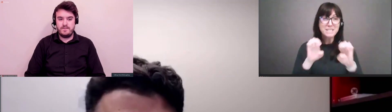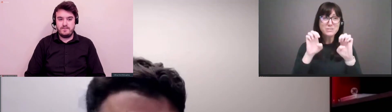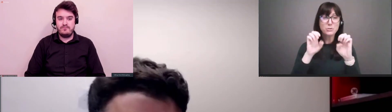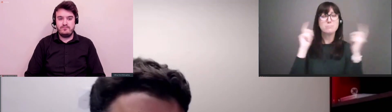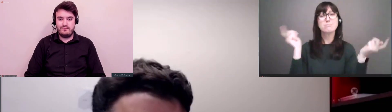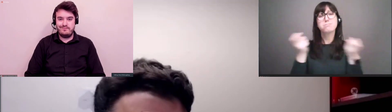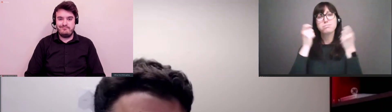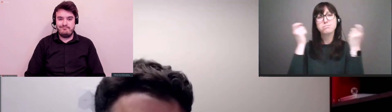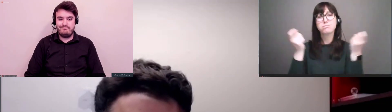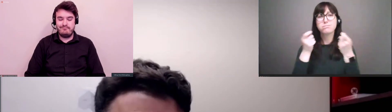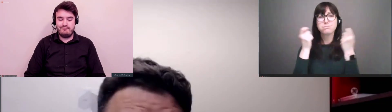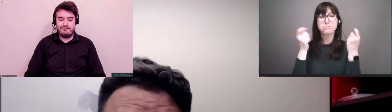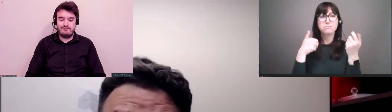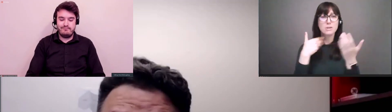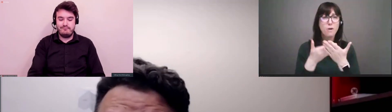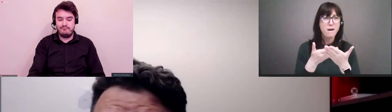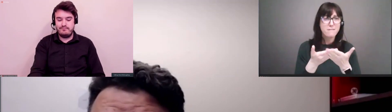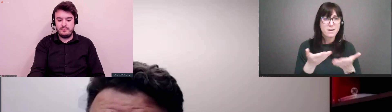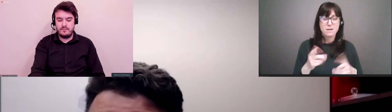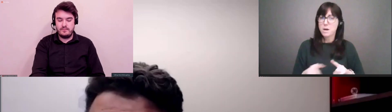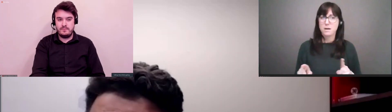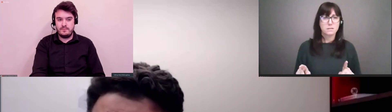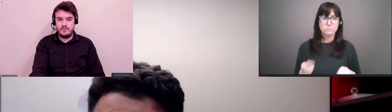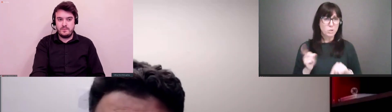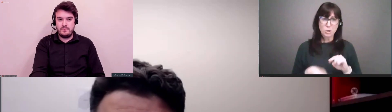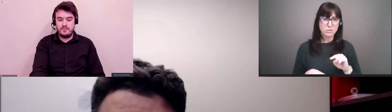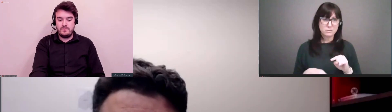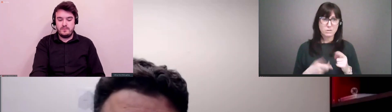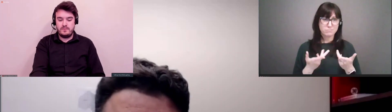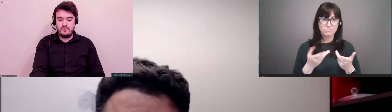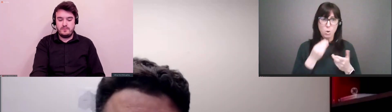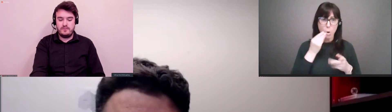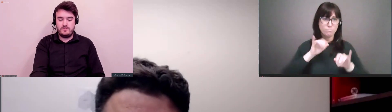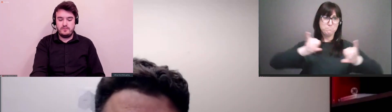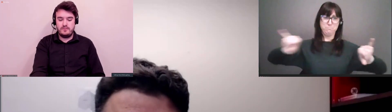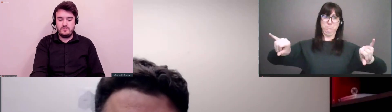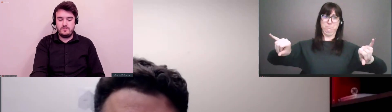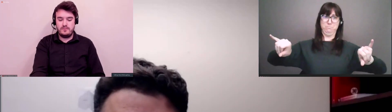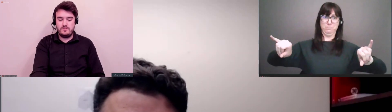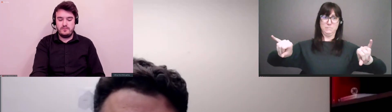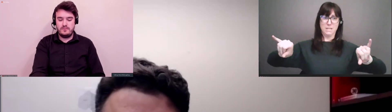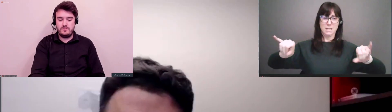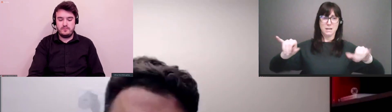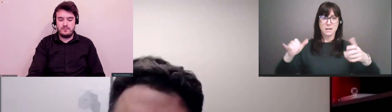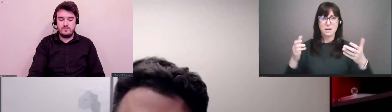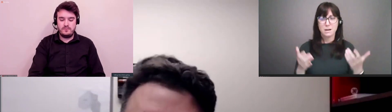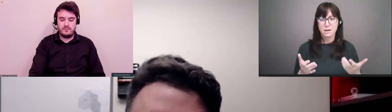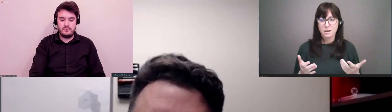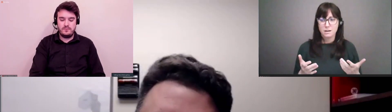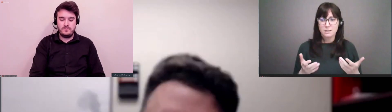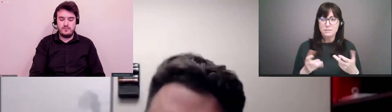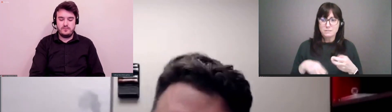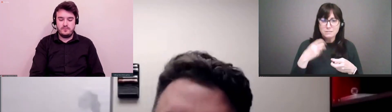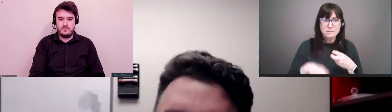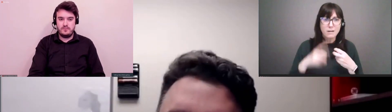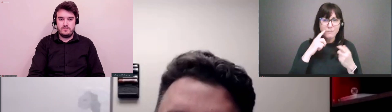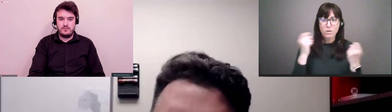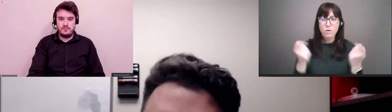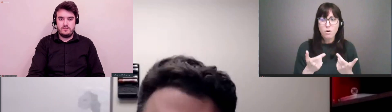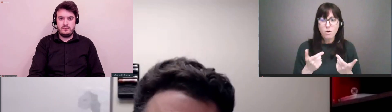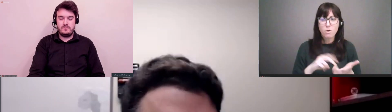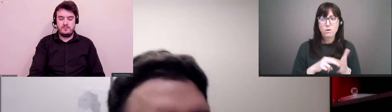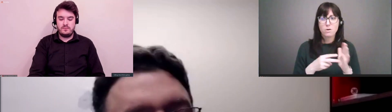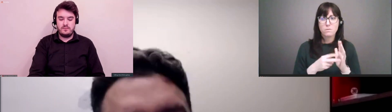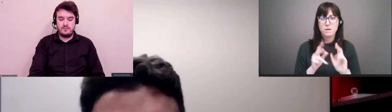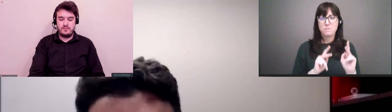coming home, and we didn't do it, and we couldn't do it. And I think it's challenging for everyone. So people are finding,